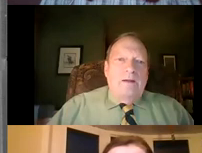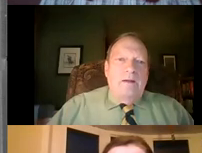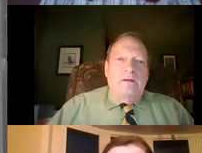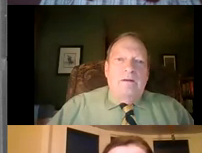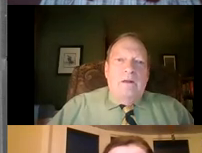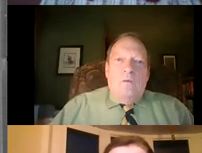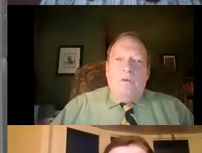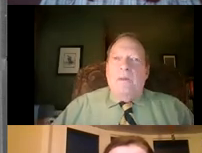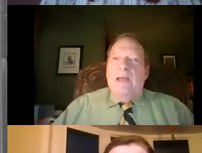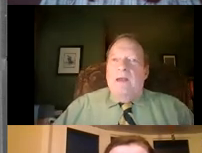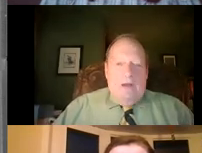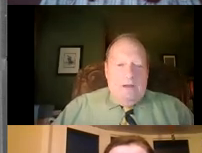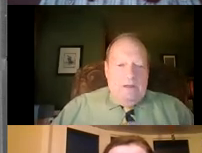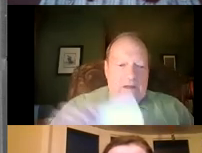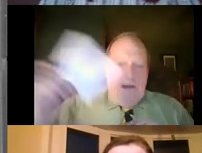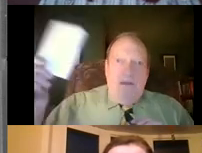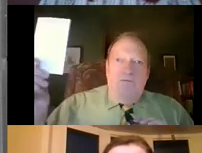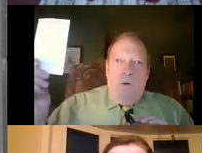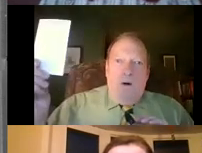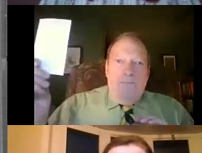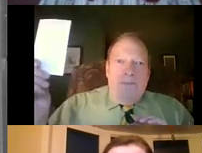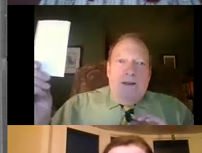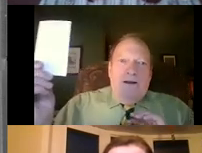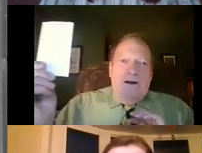Day, which began in